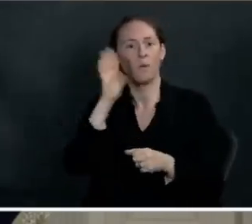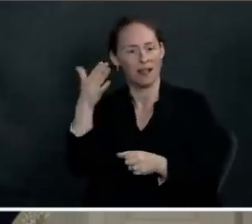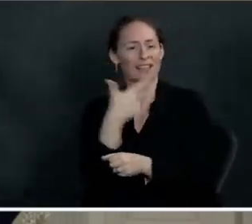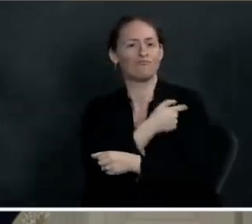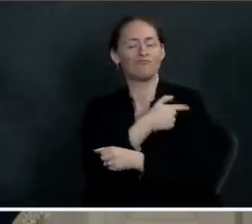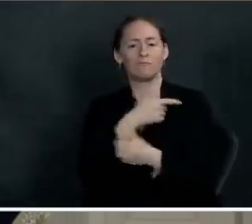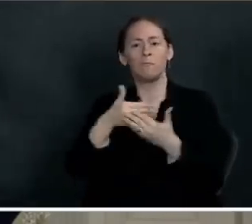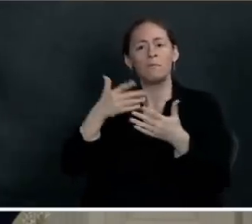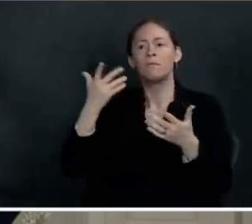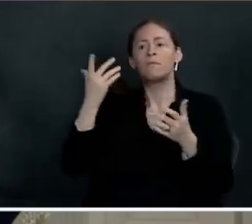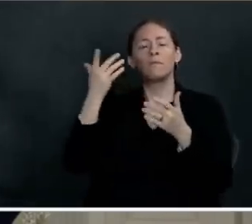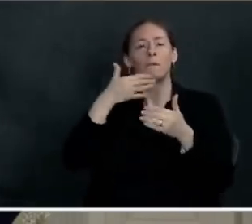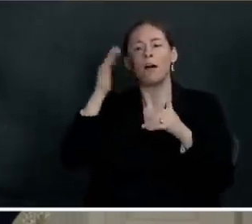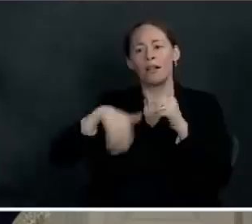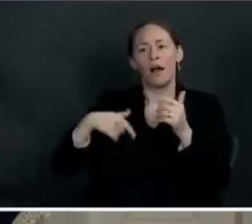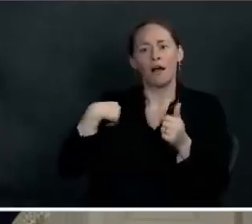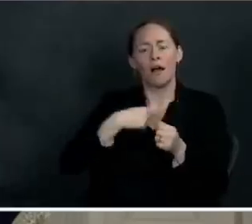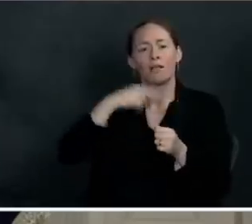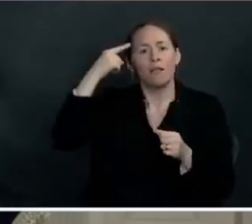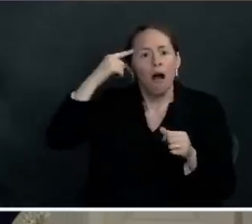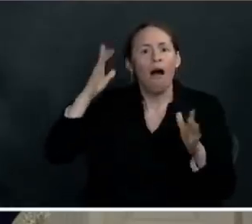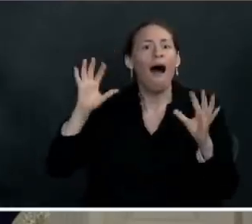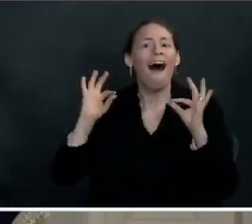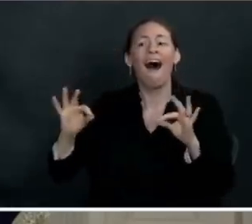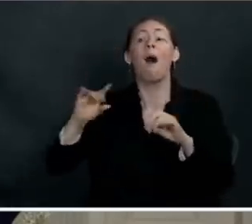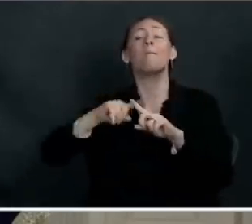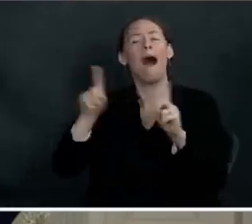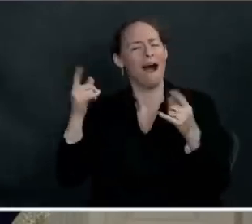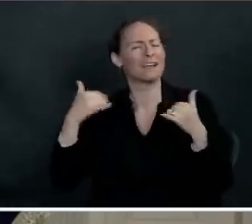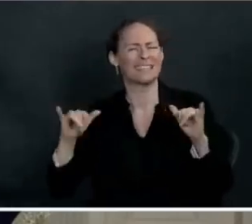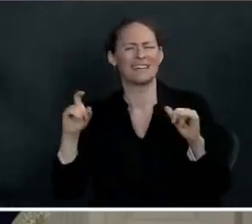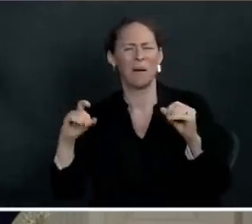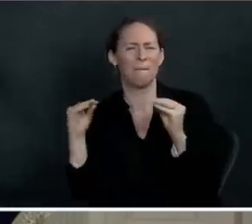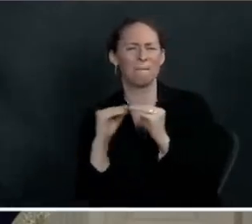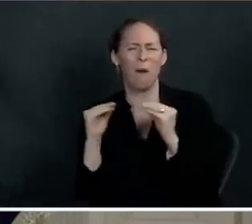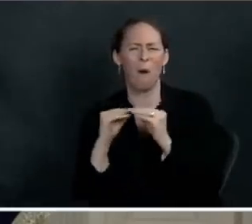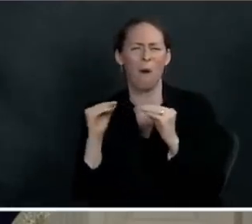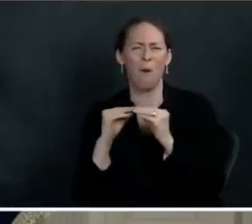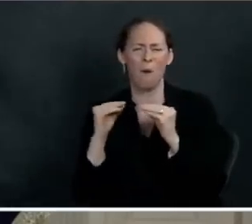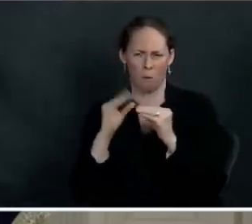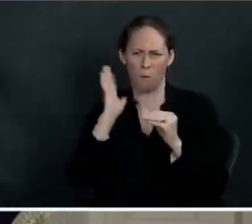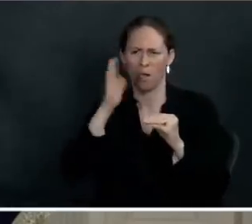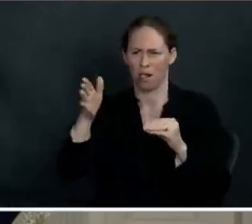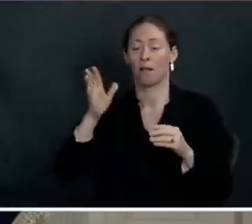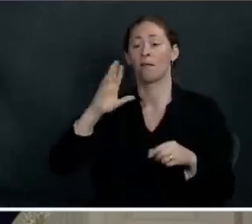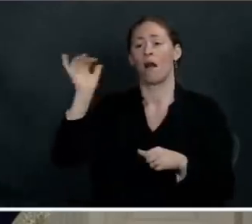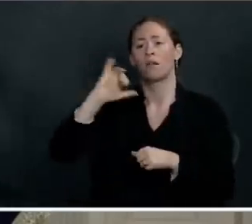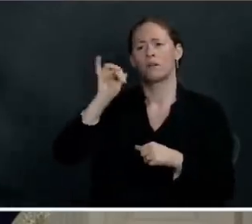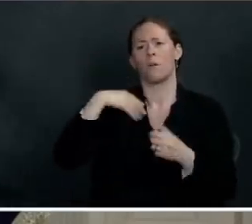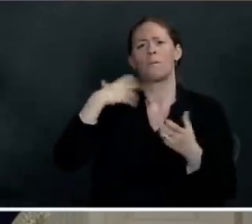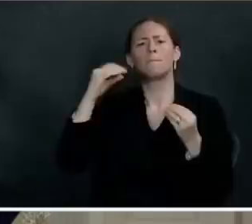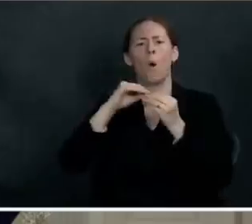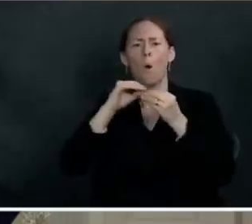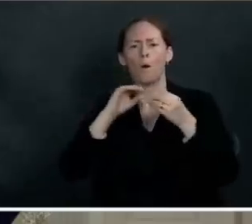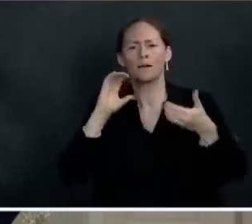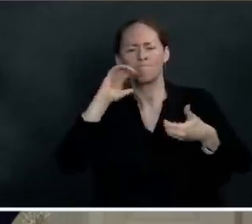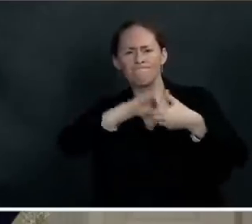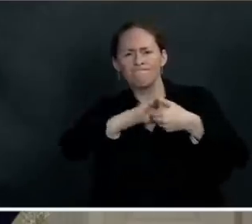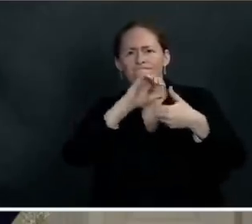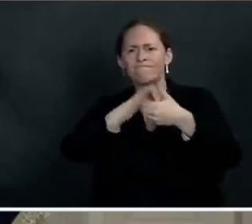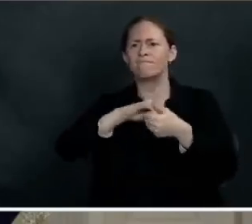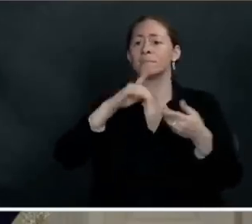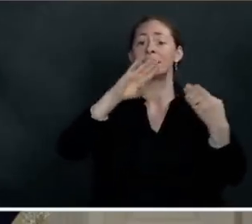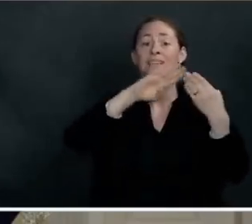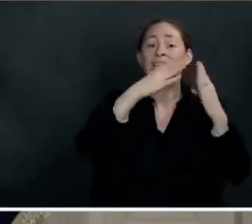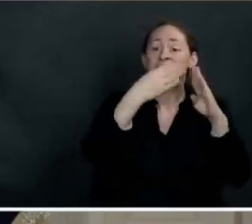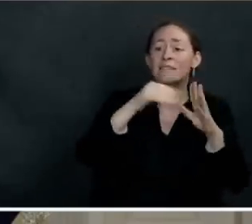go, though. The second thing, we're increasing the transparency with states, cities, and tribes and local partners when it comes to